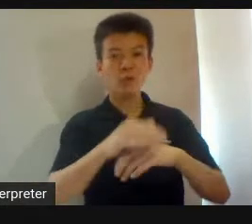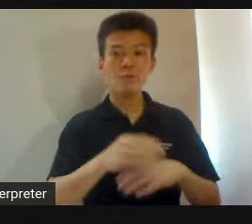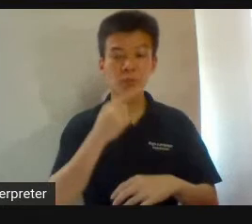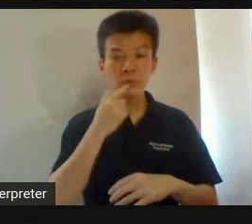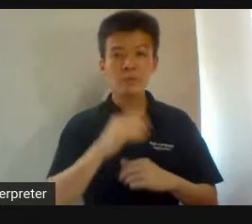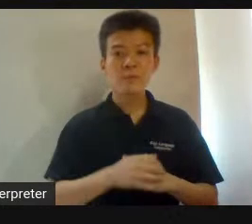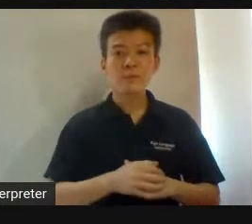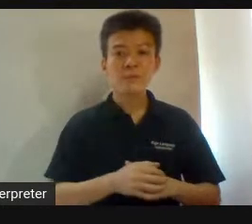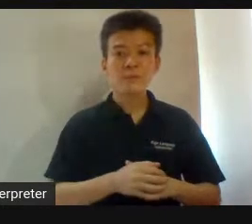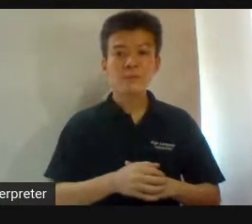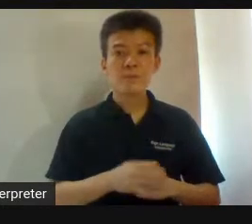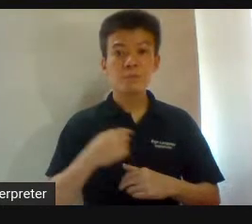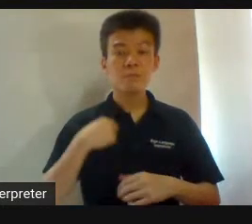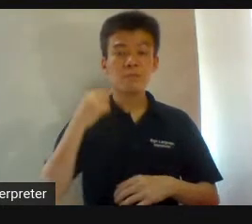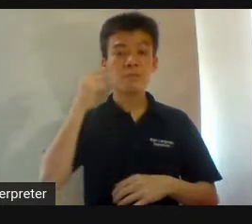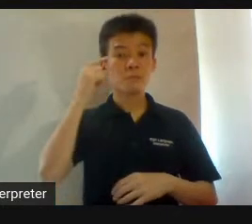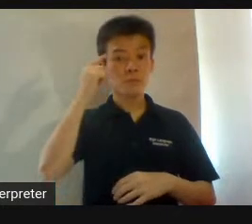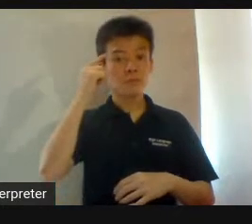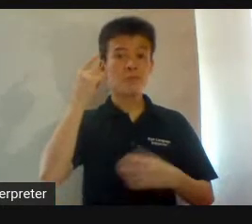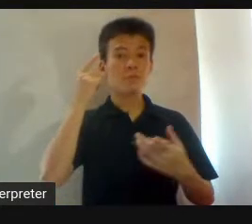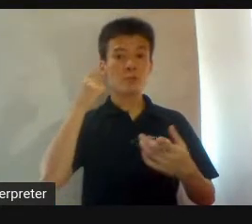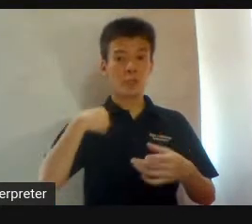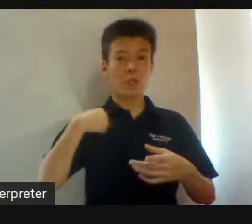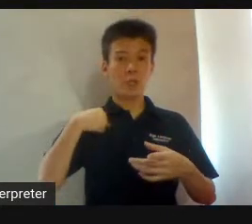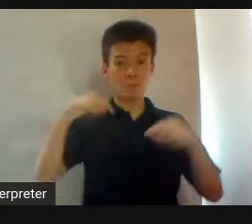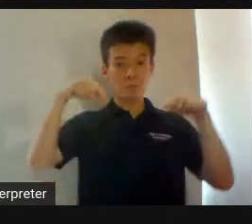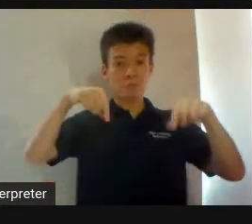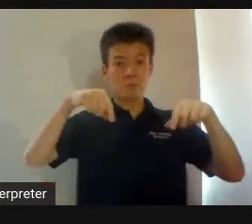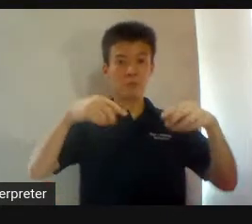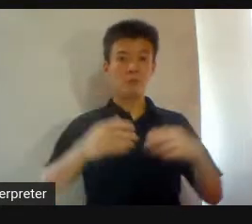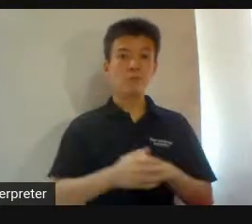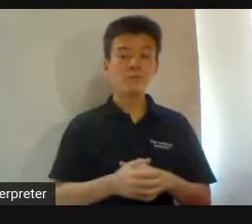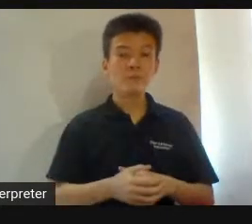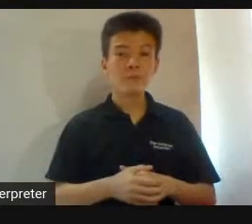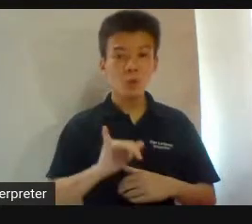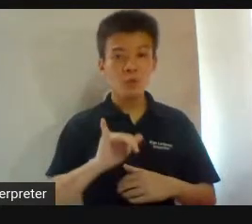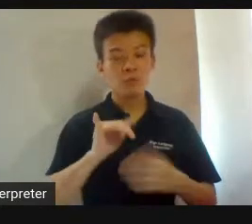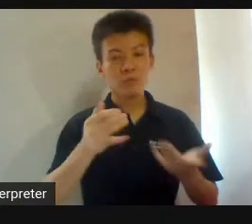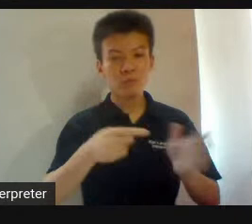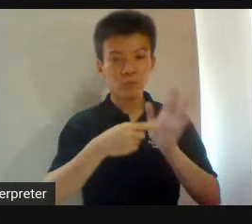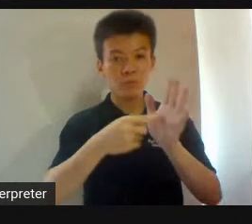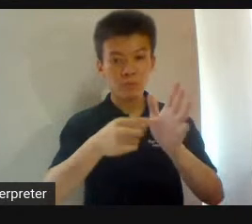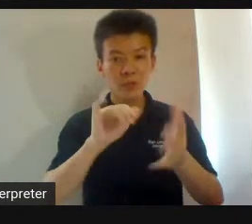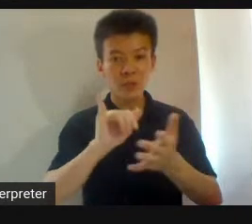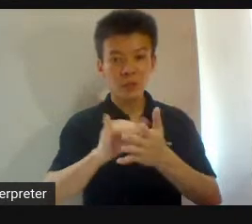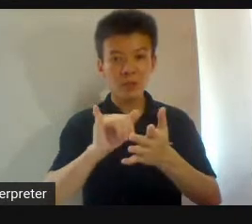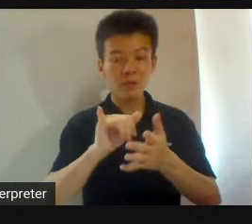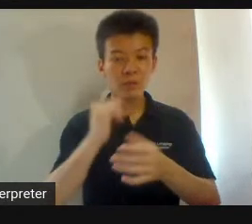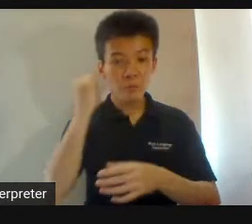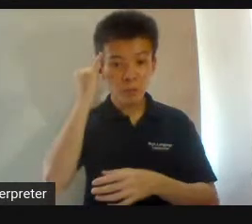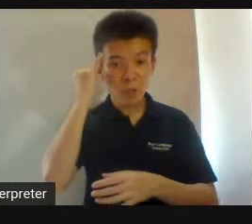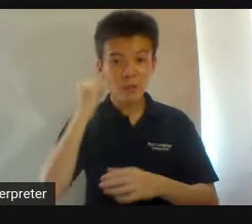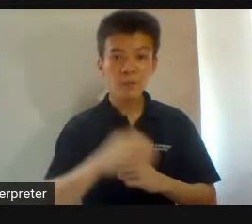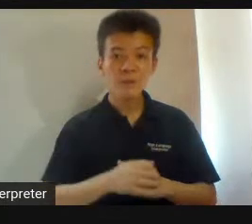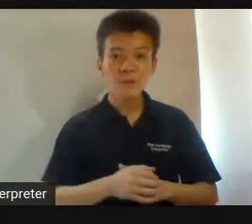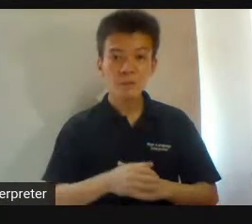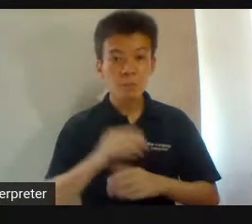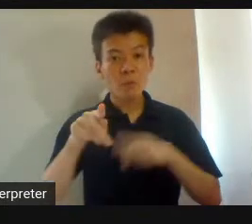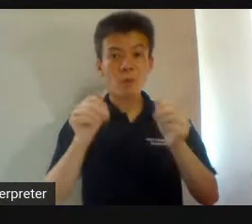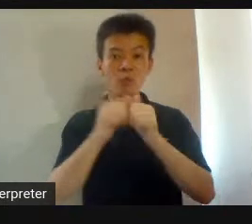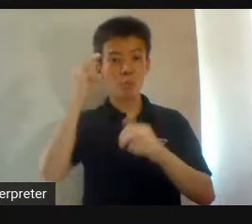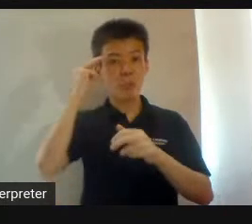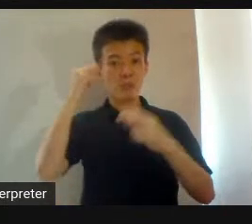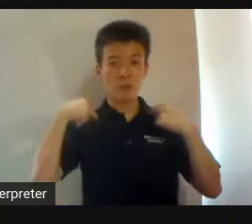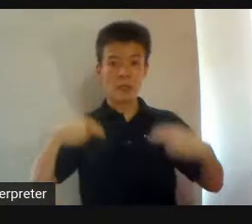that I think the fact that I'm here also presents this idea that people with mental